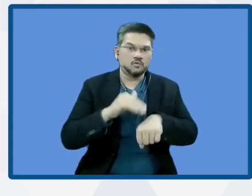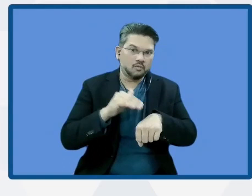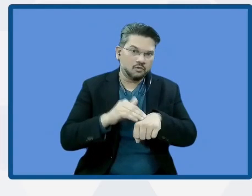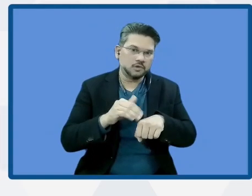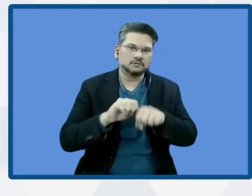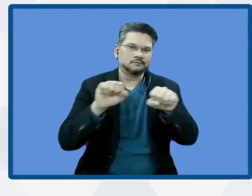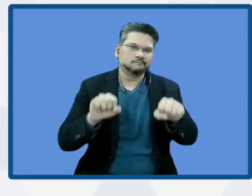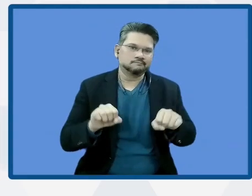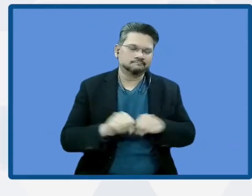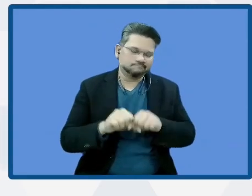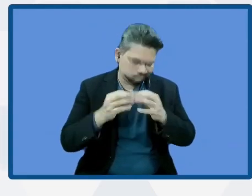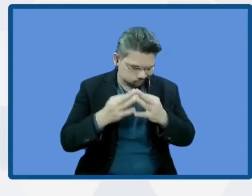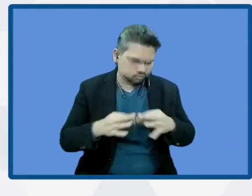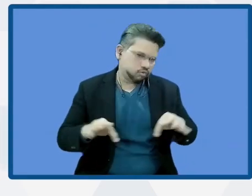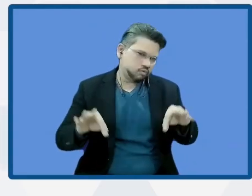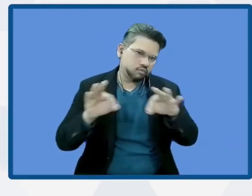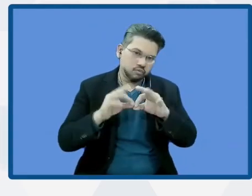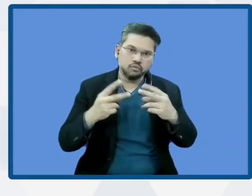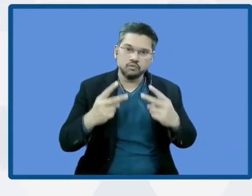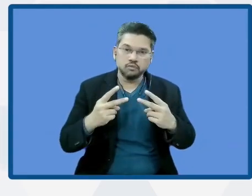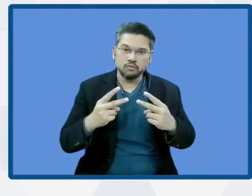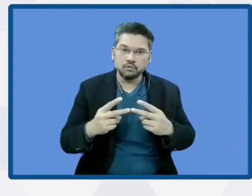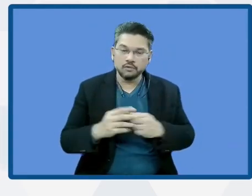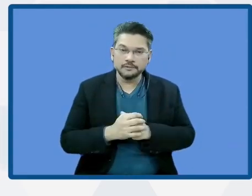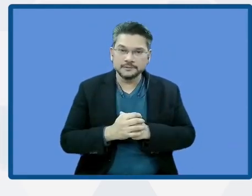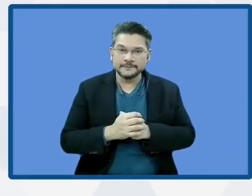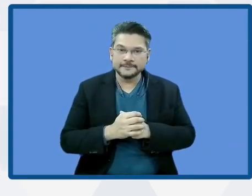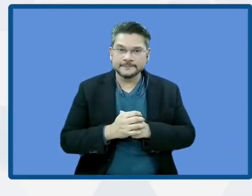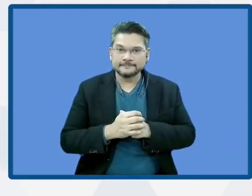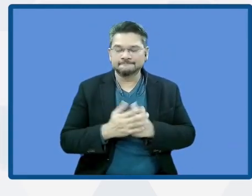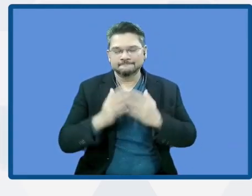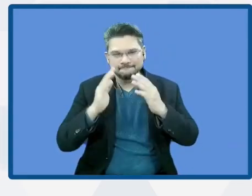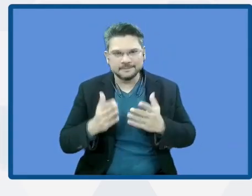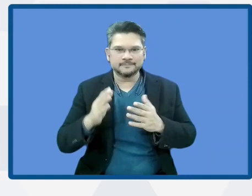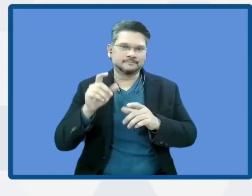in order to save lives. We know that earthquakes are one of the most complex